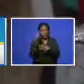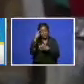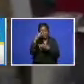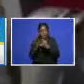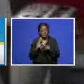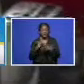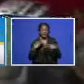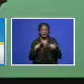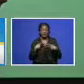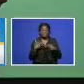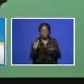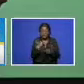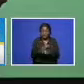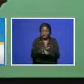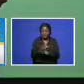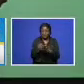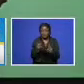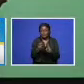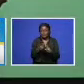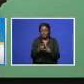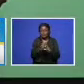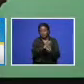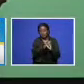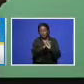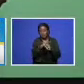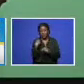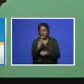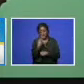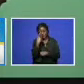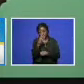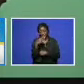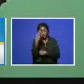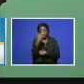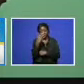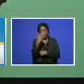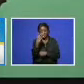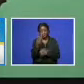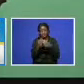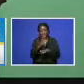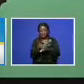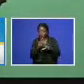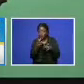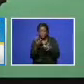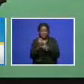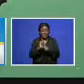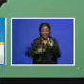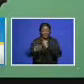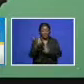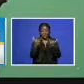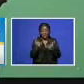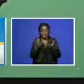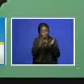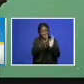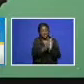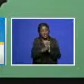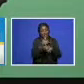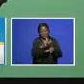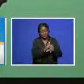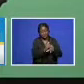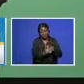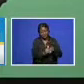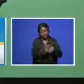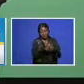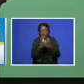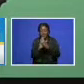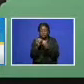quantity sufficient to secure us for the future unless we take action now. Just ask Florida. Ask most of our neighbors to